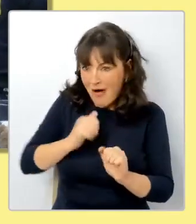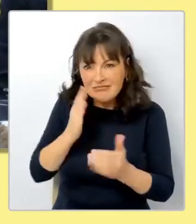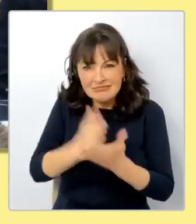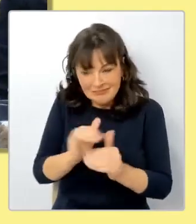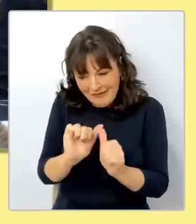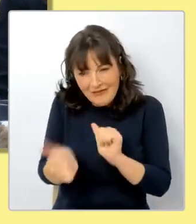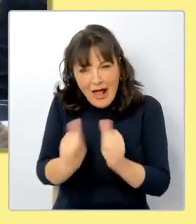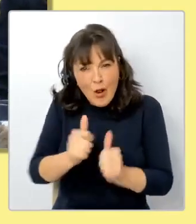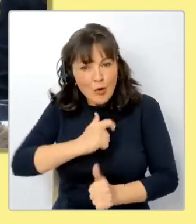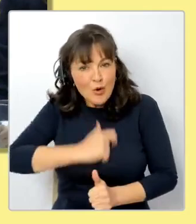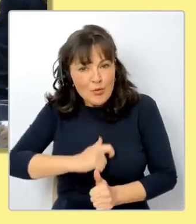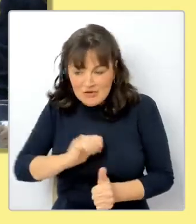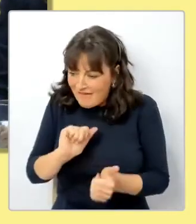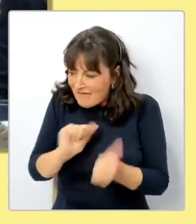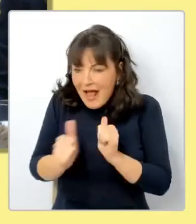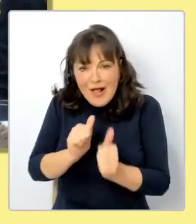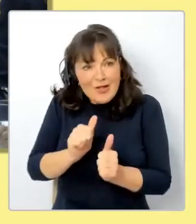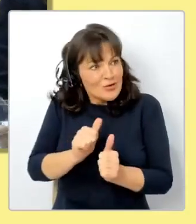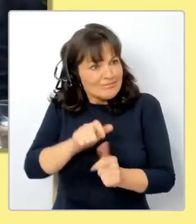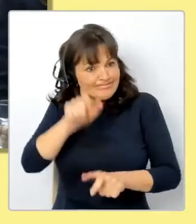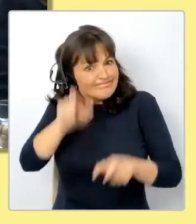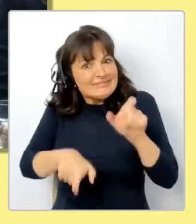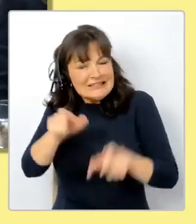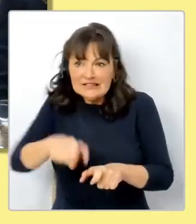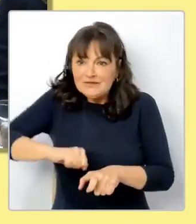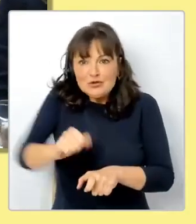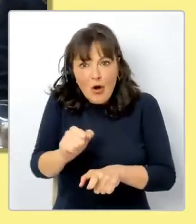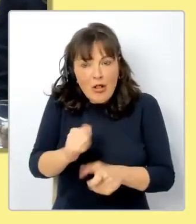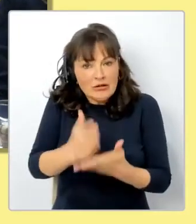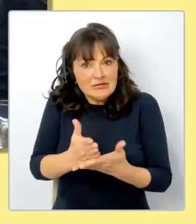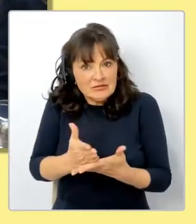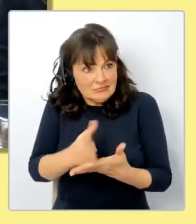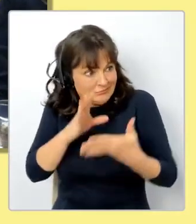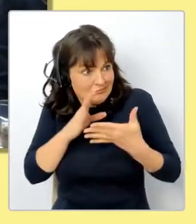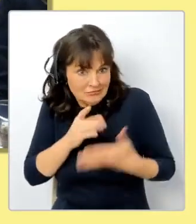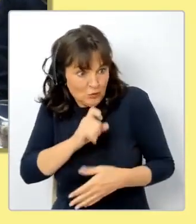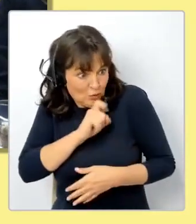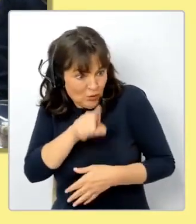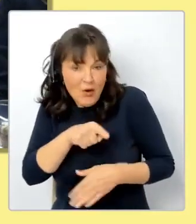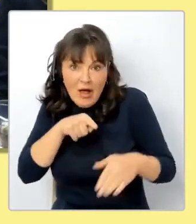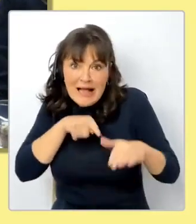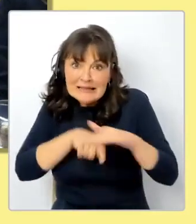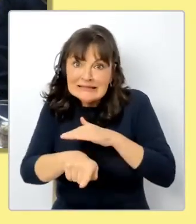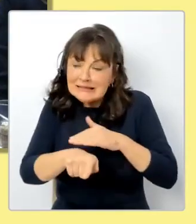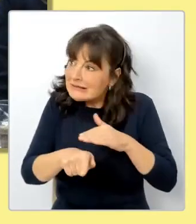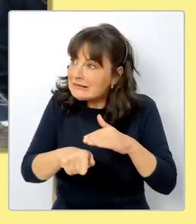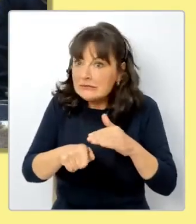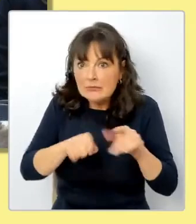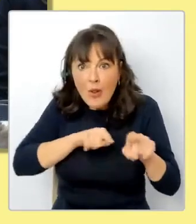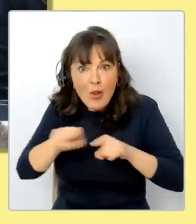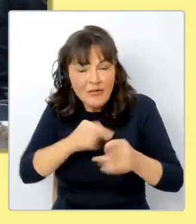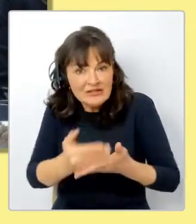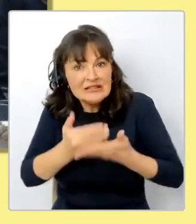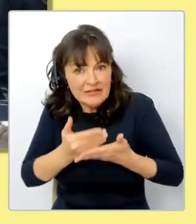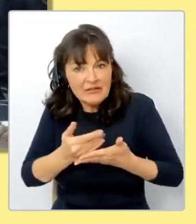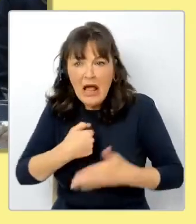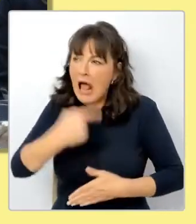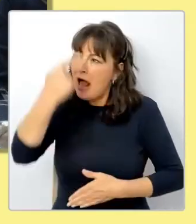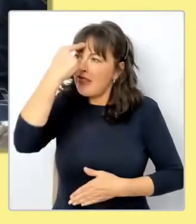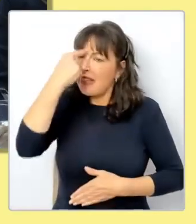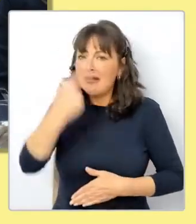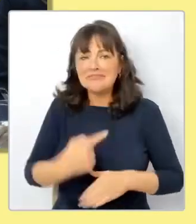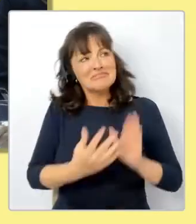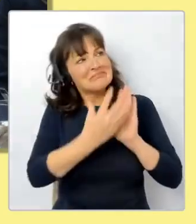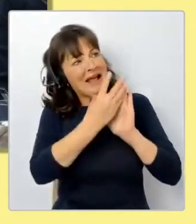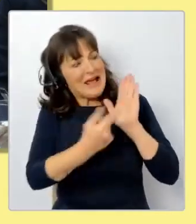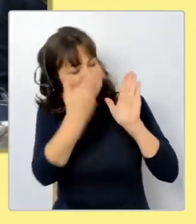citizens in terms of asylum seekers. And I think that image of Scotland as a welcoming, open place